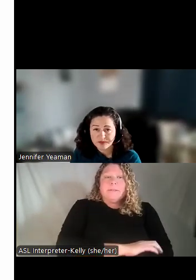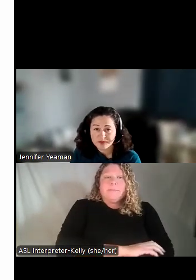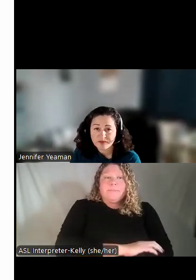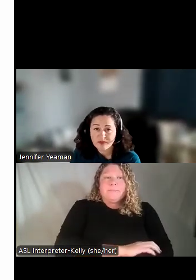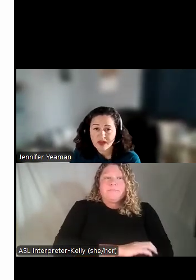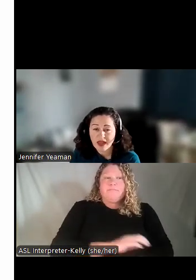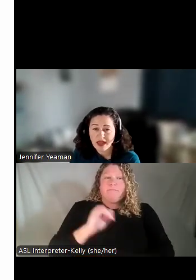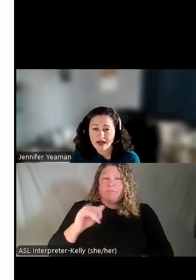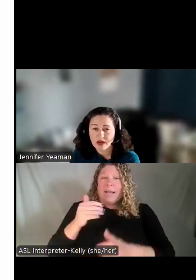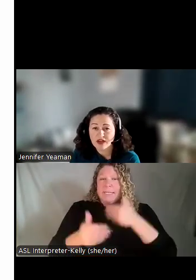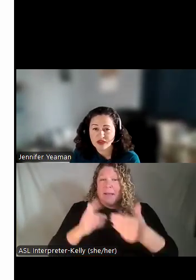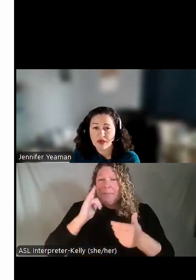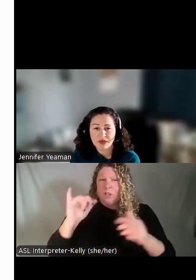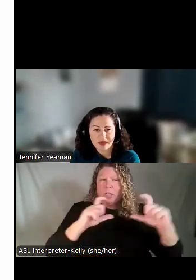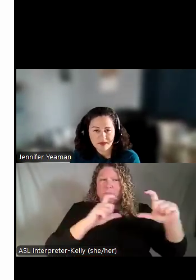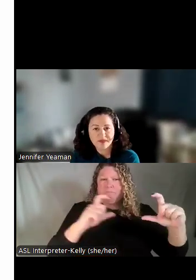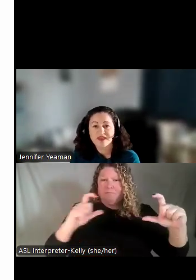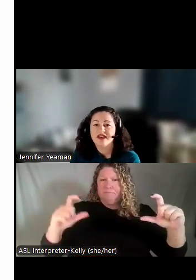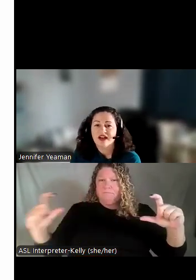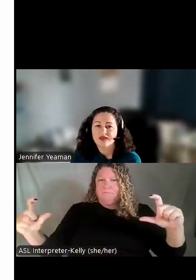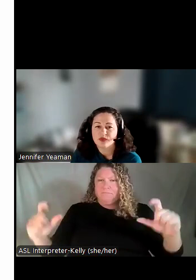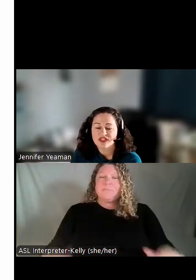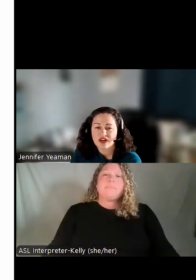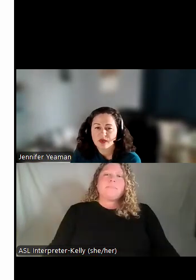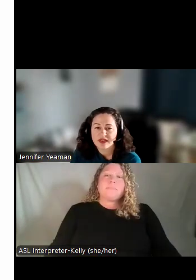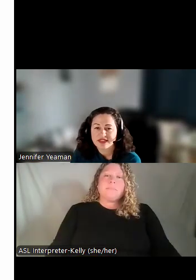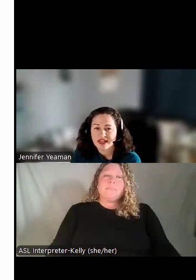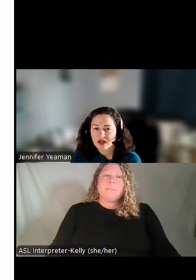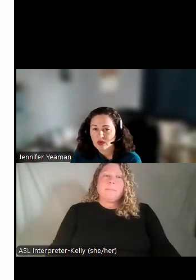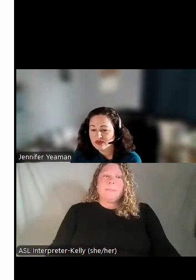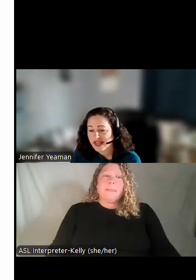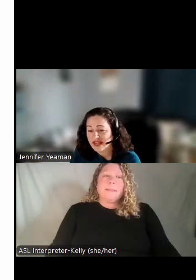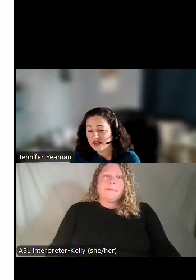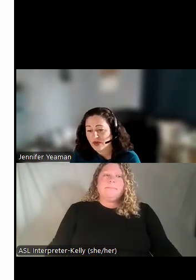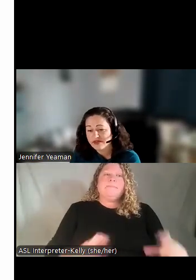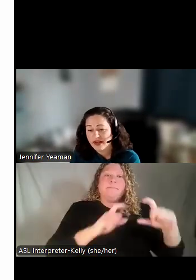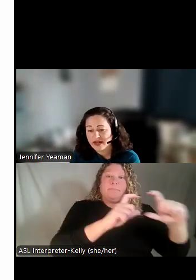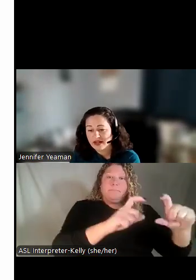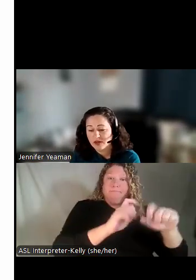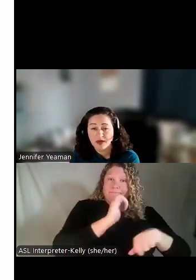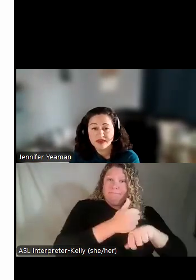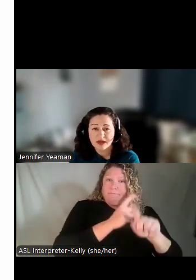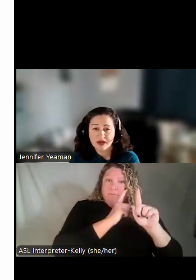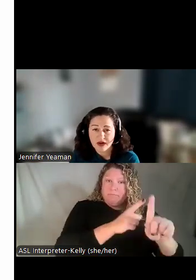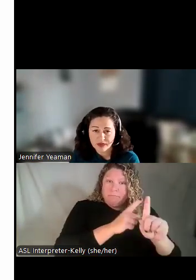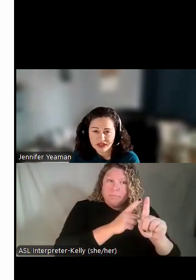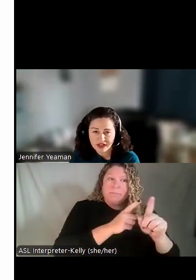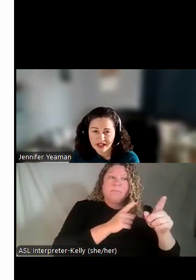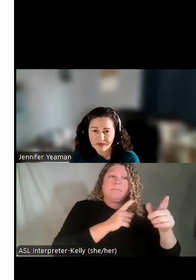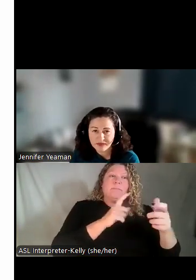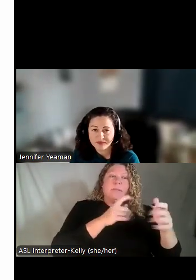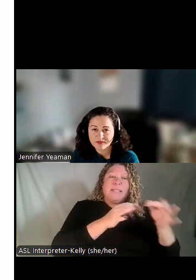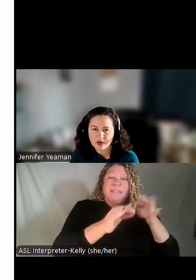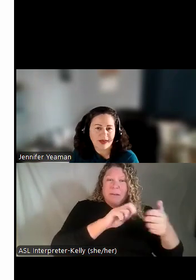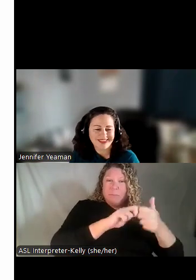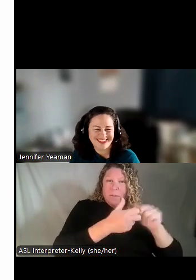screen, and I'll also go through them. So we start with setting goals and or defining a problem statement or